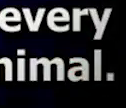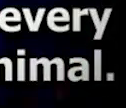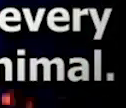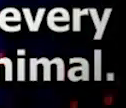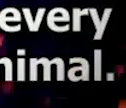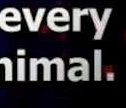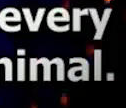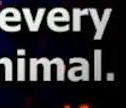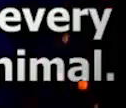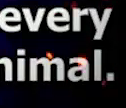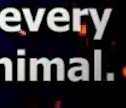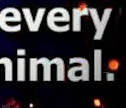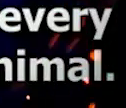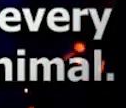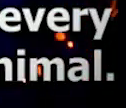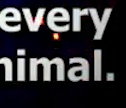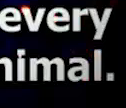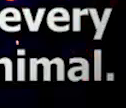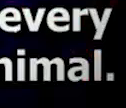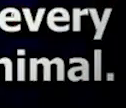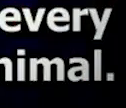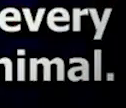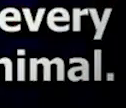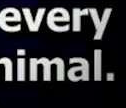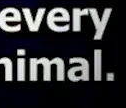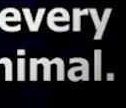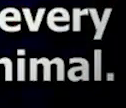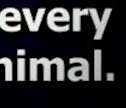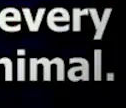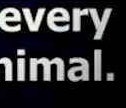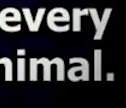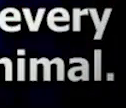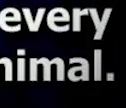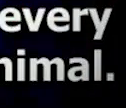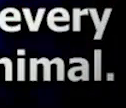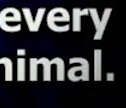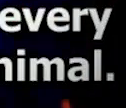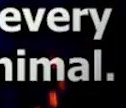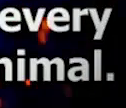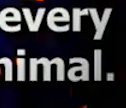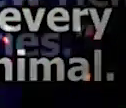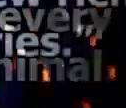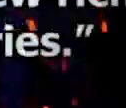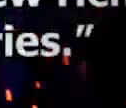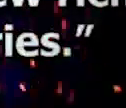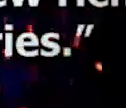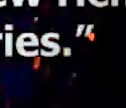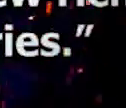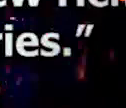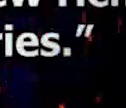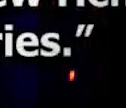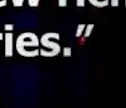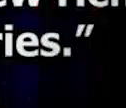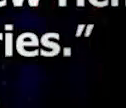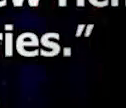a hand for every unclean bird, a hand for every unclean and detestable animal. For all the